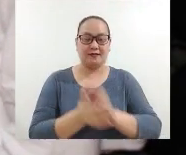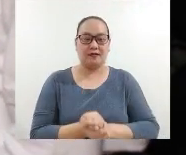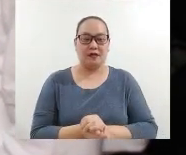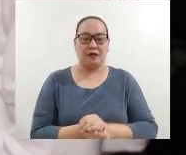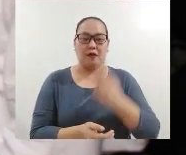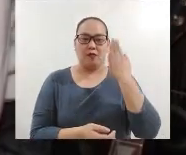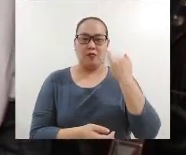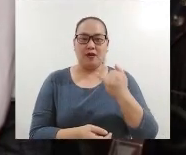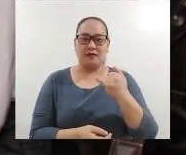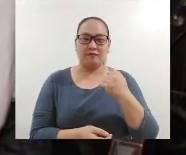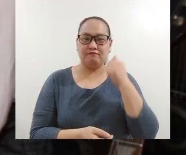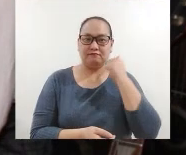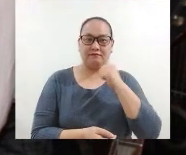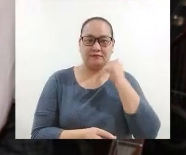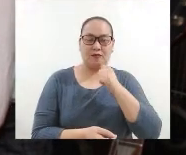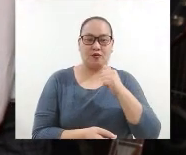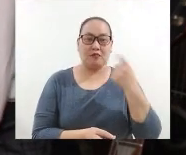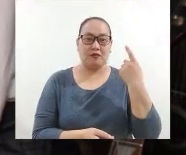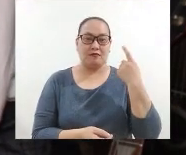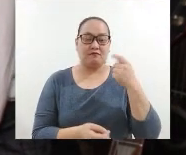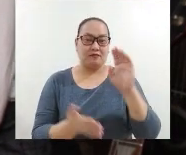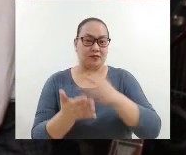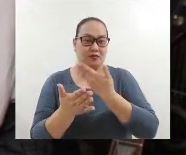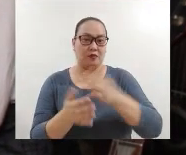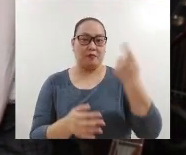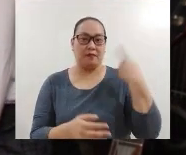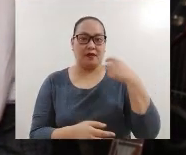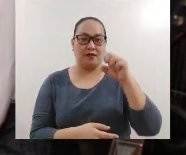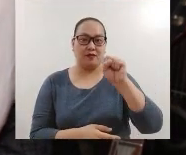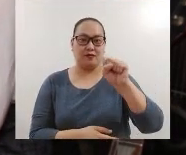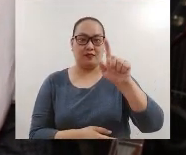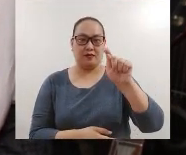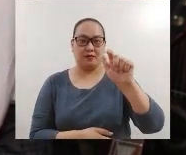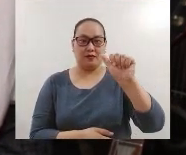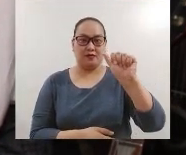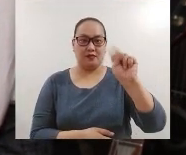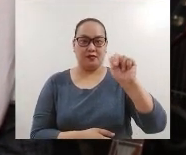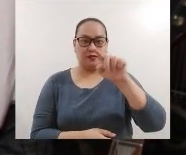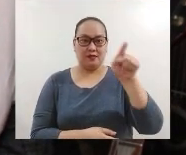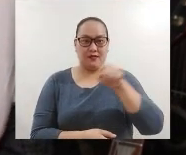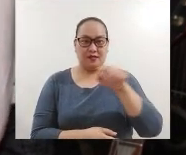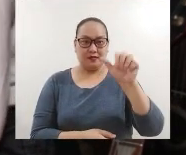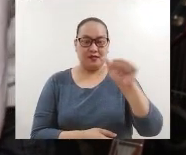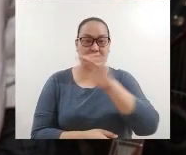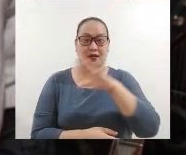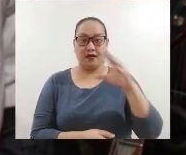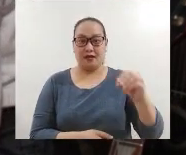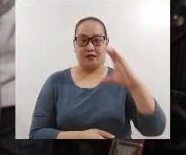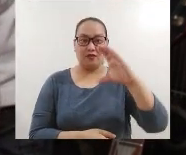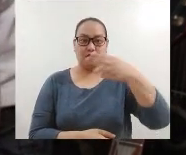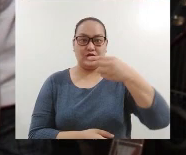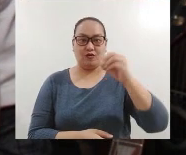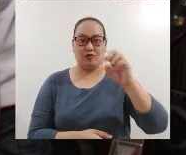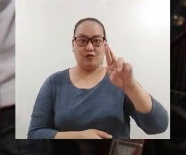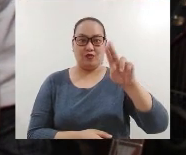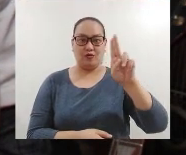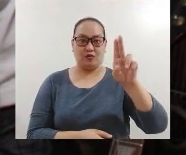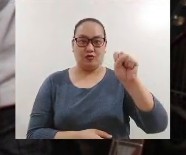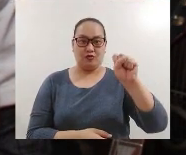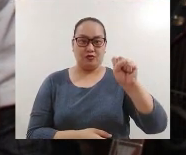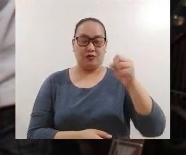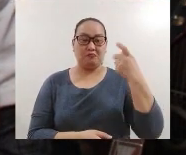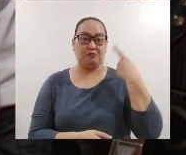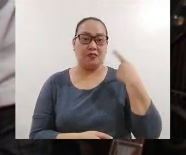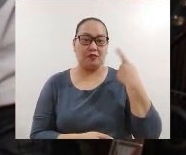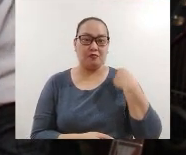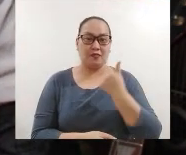chorus ng mga awitin ay mayroong stanza at chorus. Yung iba mayroon pang bridge at pre-chorus. Magandang